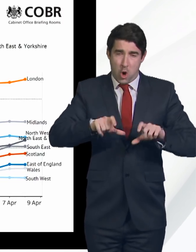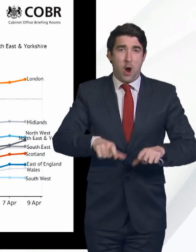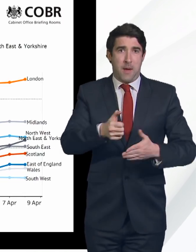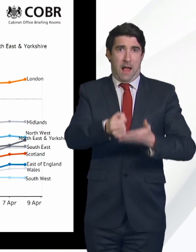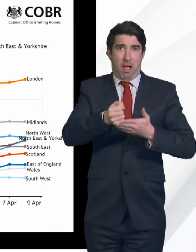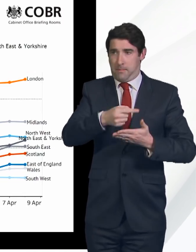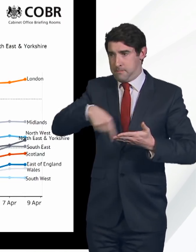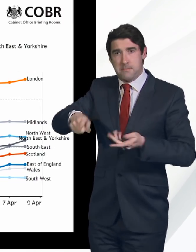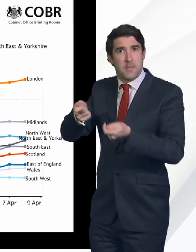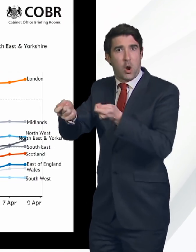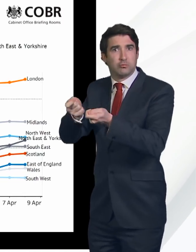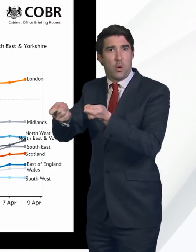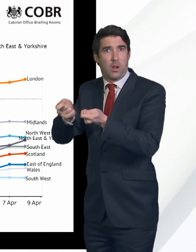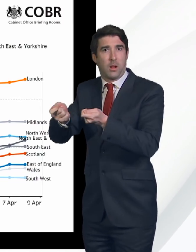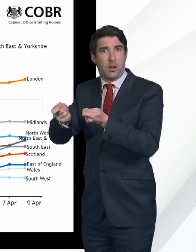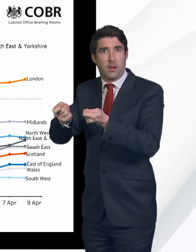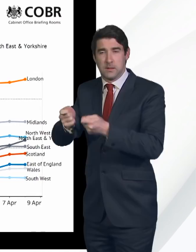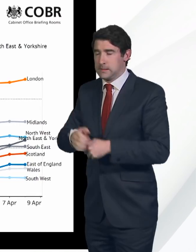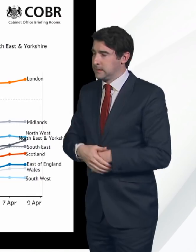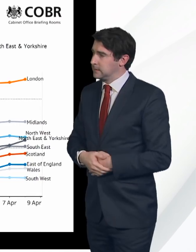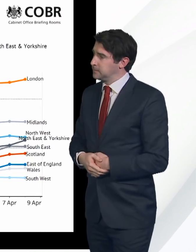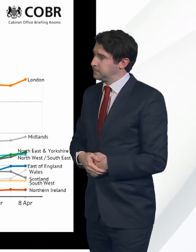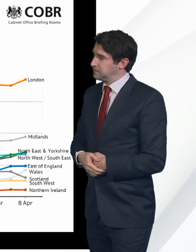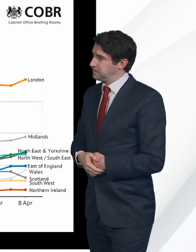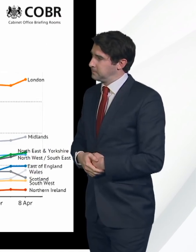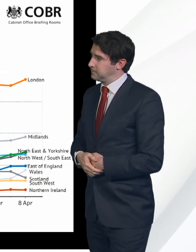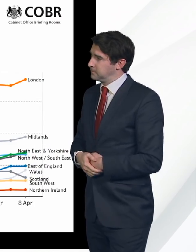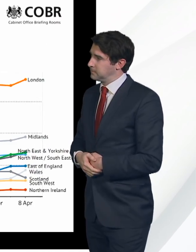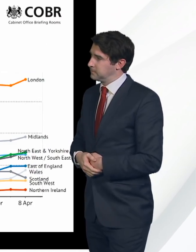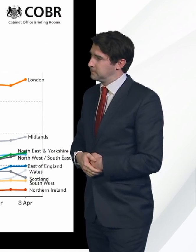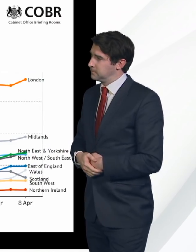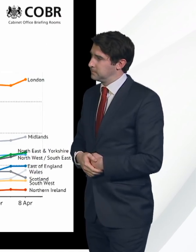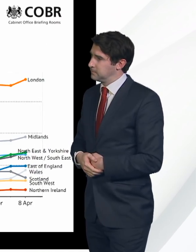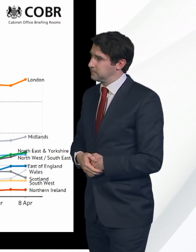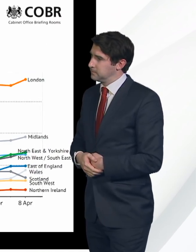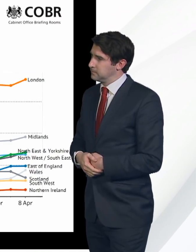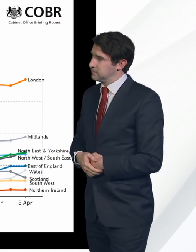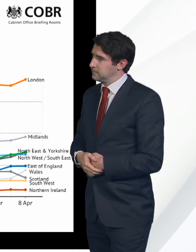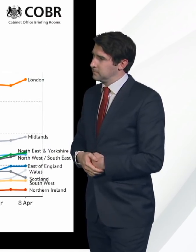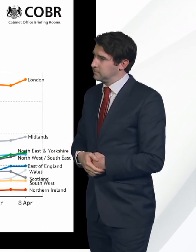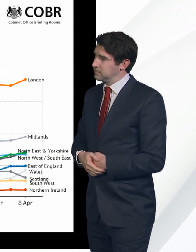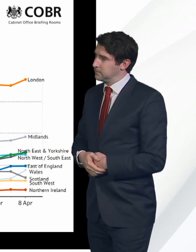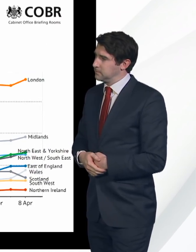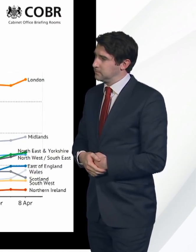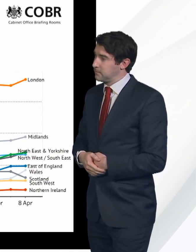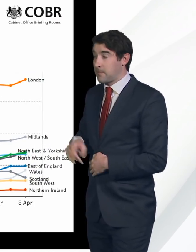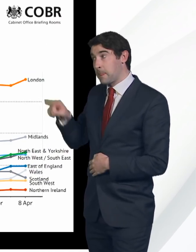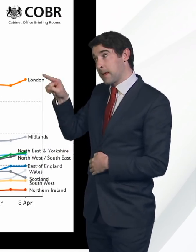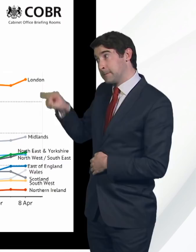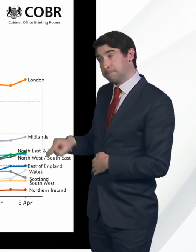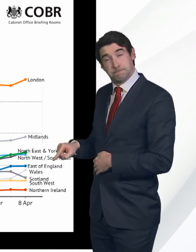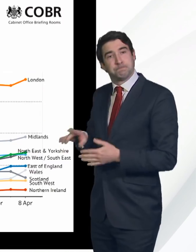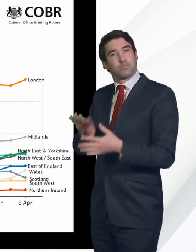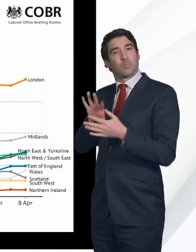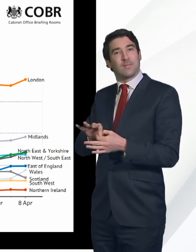if the hospital beds were fuller, next slide please, then importantly, so would the intensive care units be even